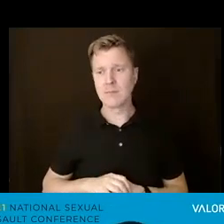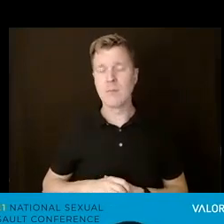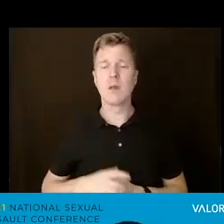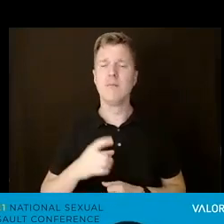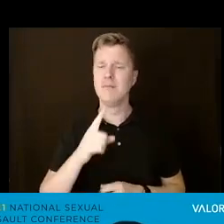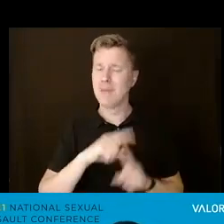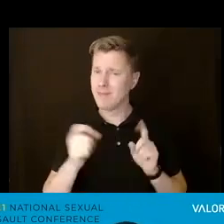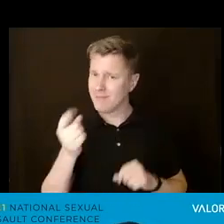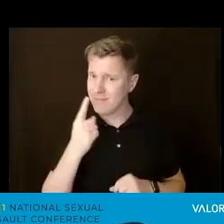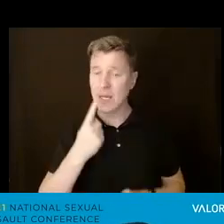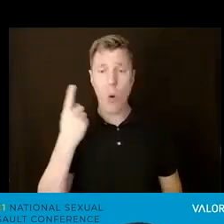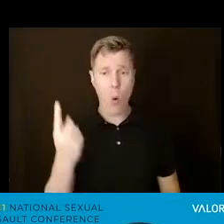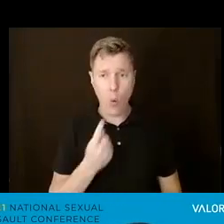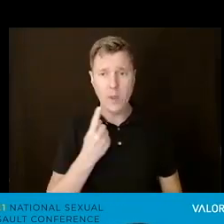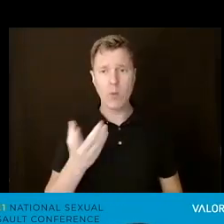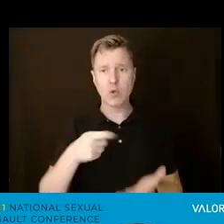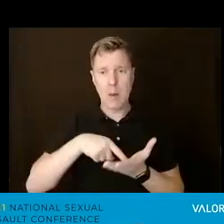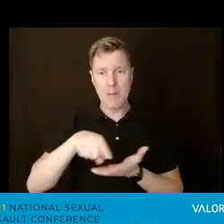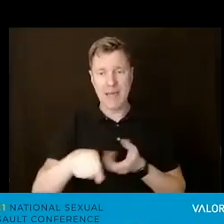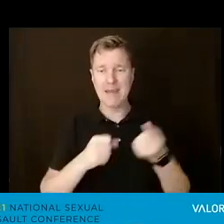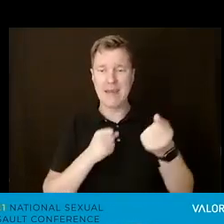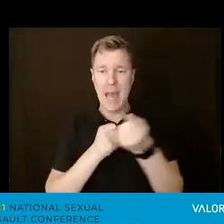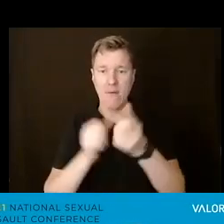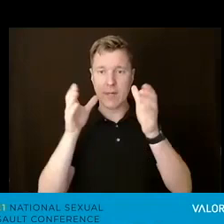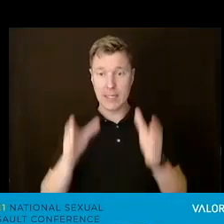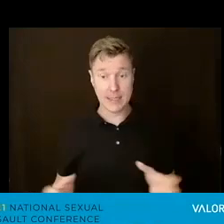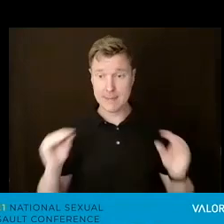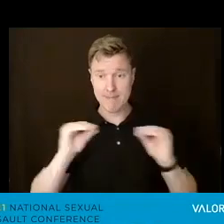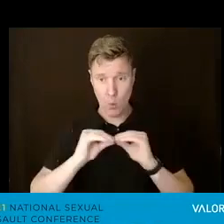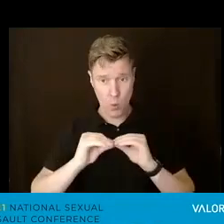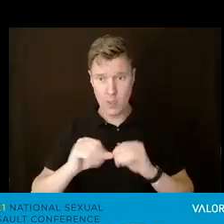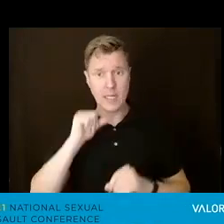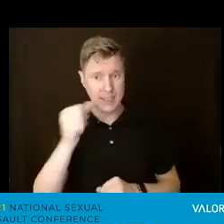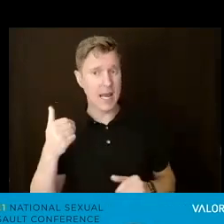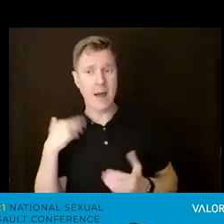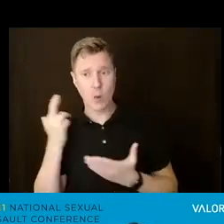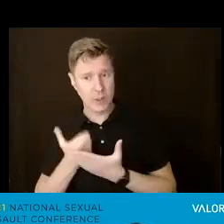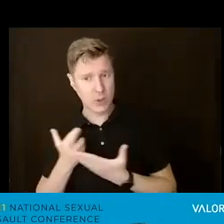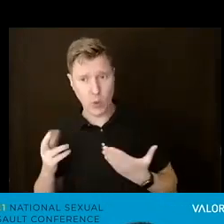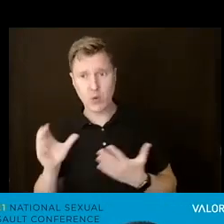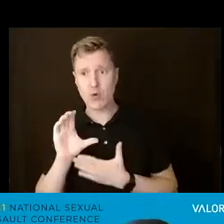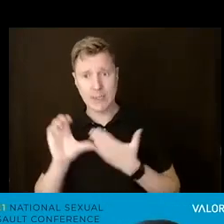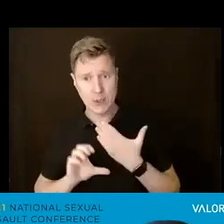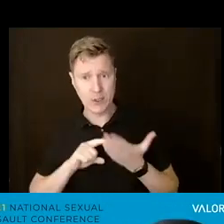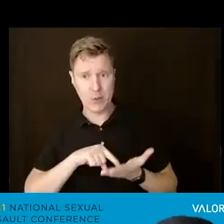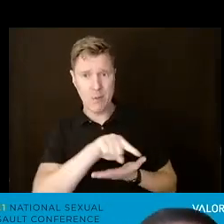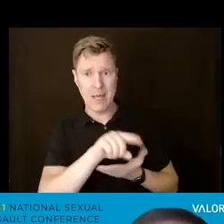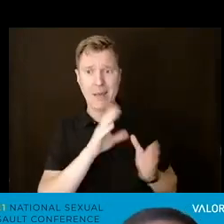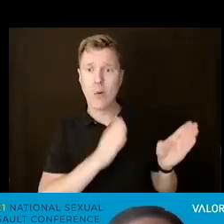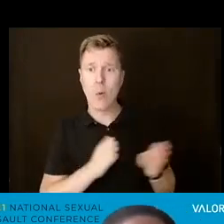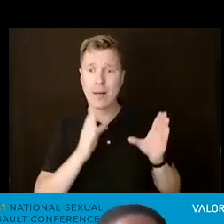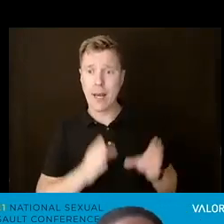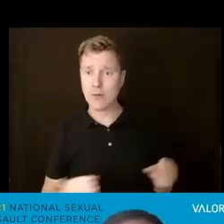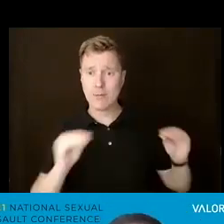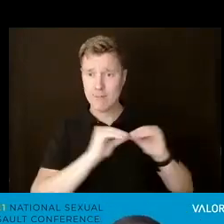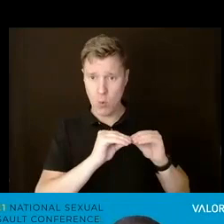that they only wanted to pay advocates more. They didn't have the resource or the criteria to pay organizers more.